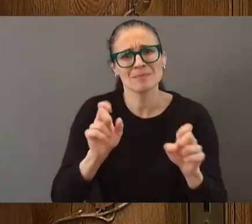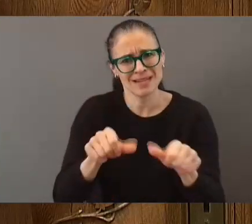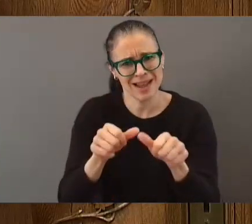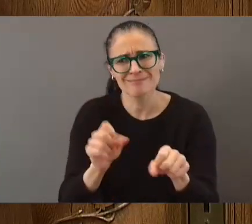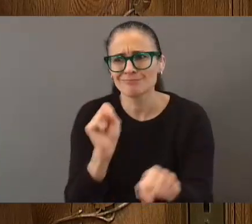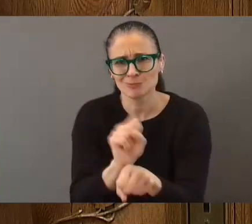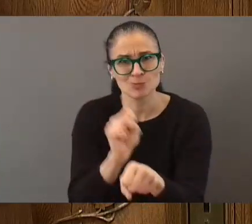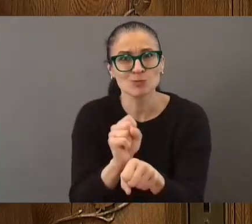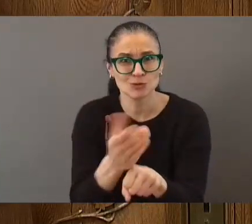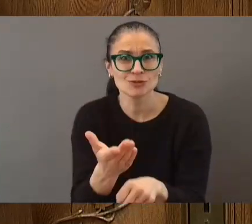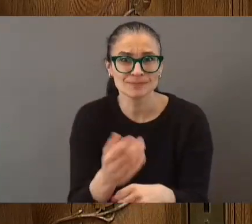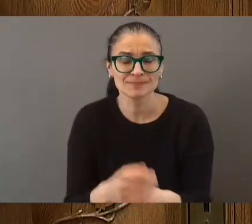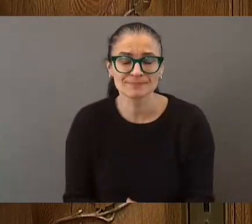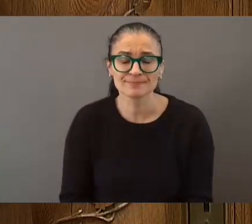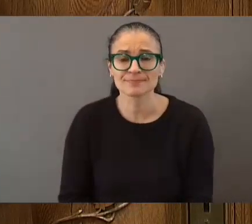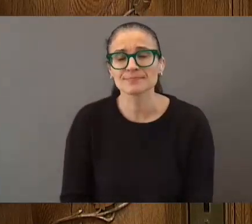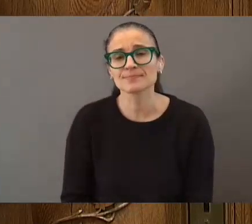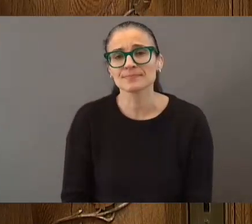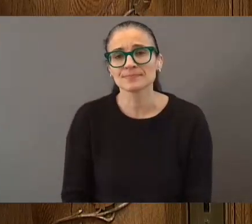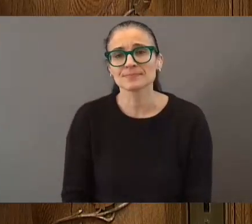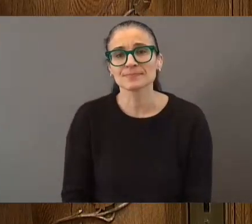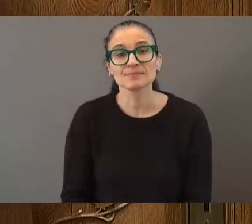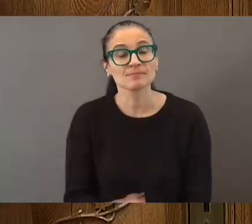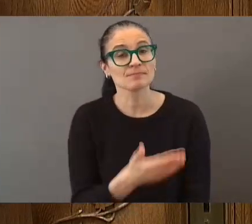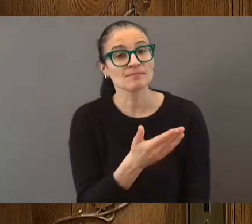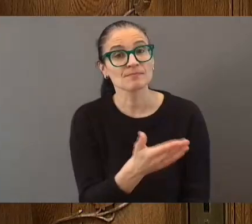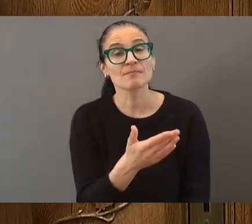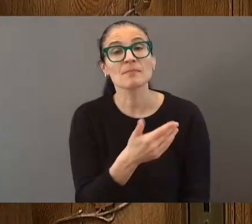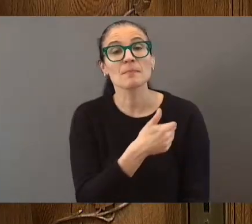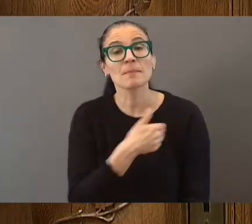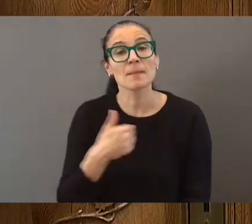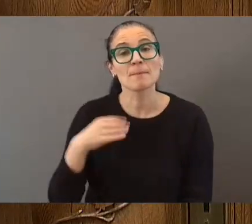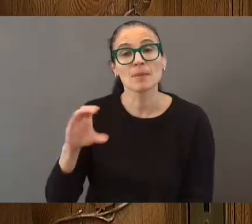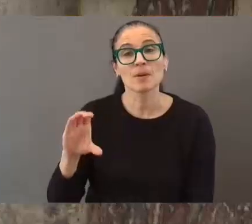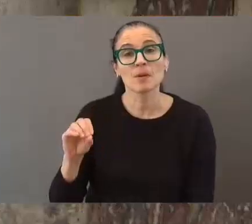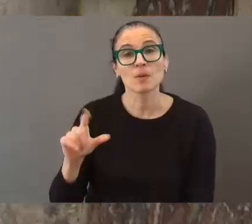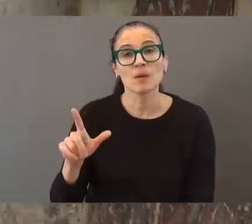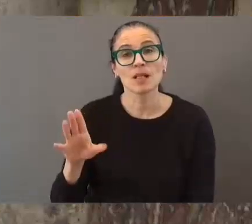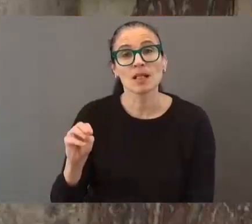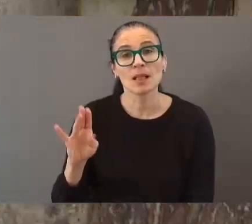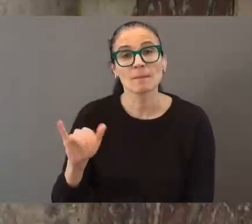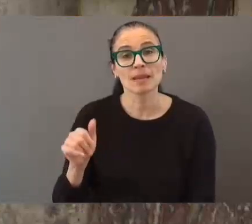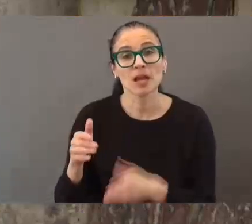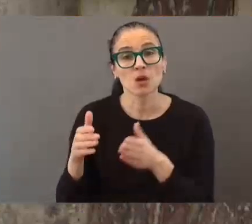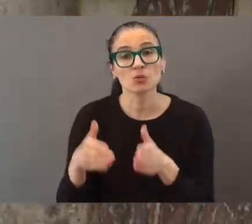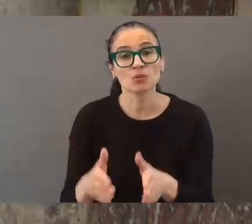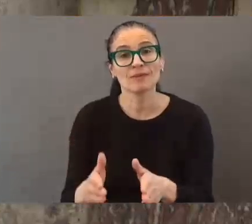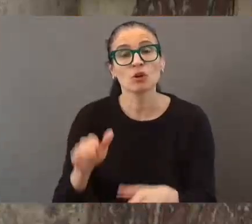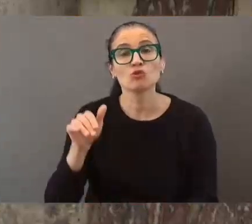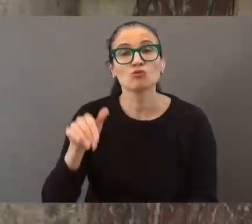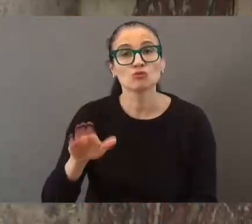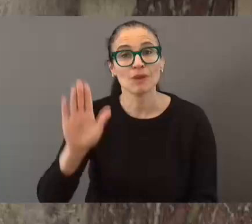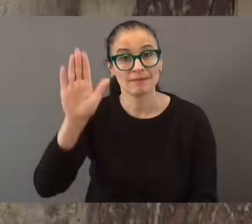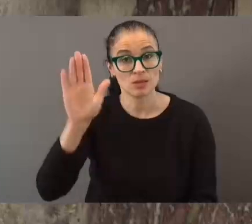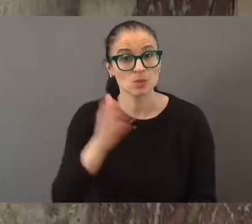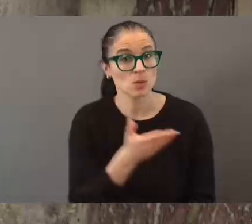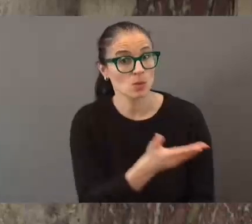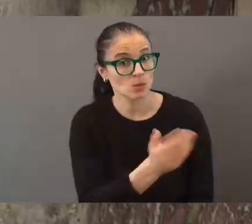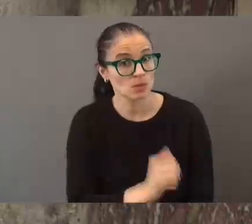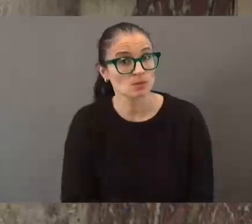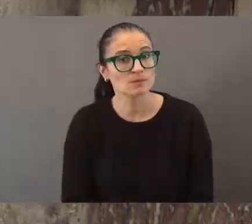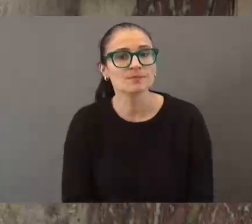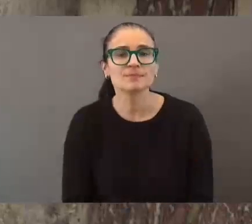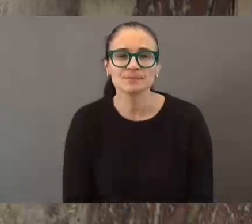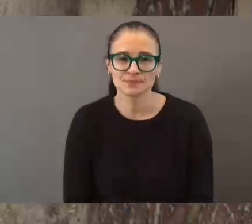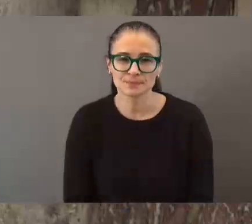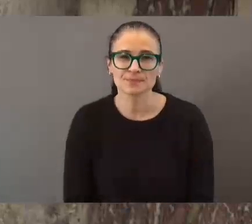Member for Columbia River Revelstoke. Thank you, Mr. Speaker. Mr. Speaker, Joffrey Lakes isn't just a provincial park. It's a major